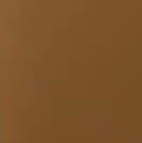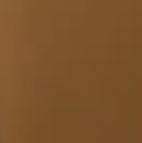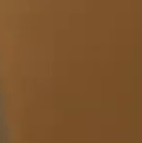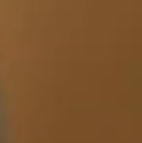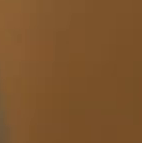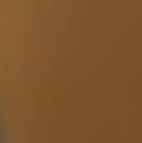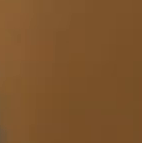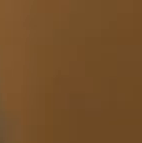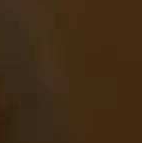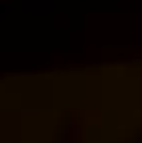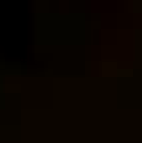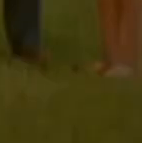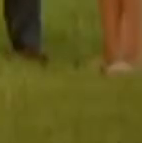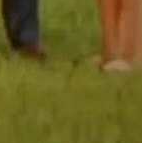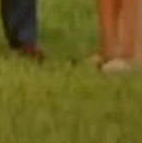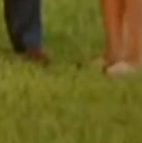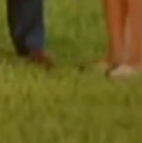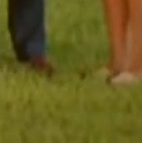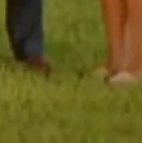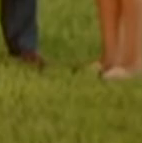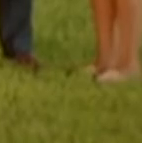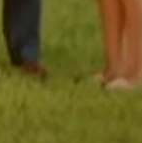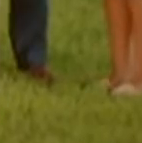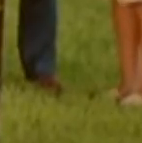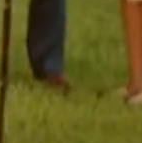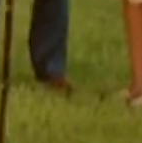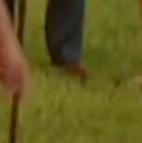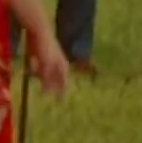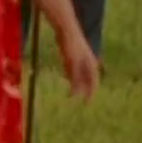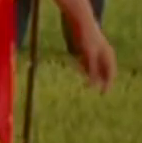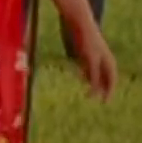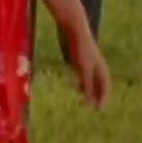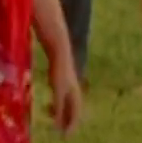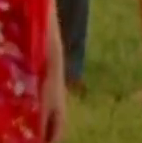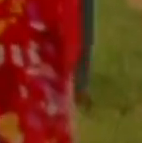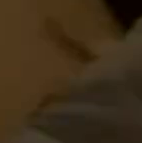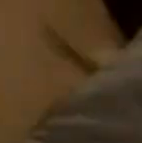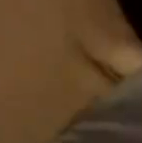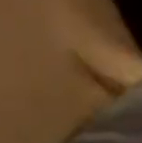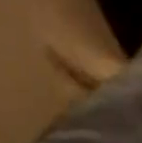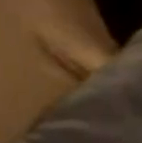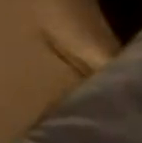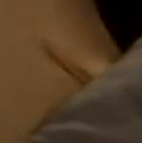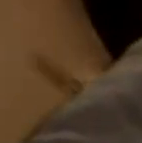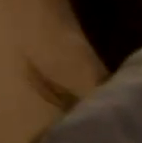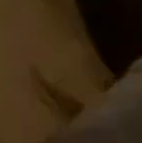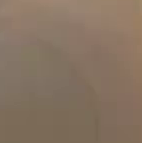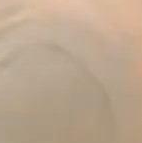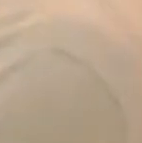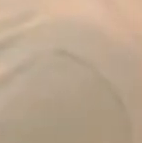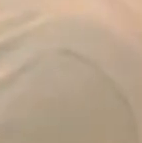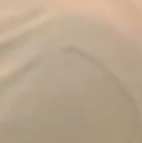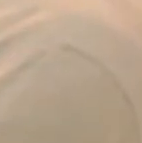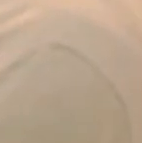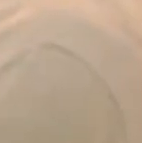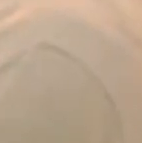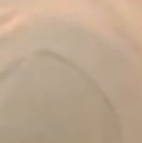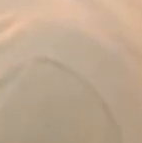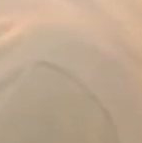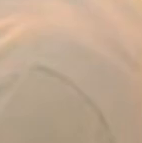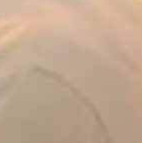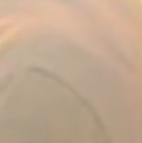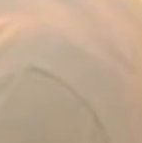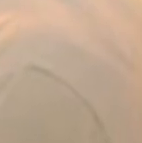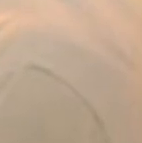how Lena is the woman I truly love. But regardless of jealousy and intrigue, Karen, open the door, please.